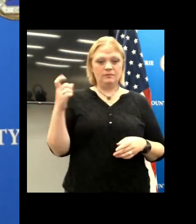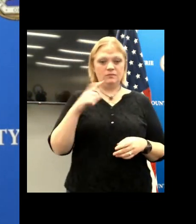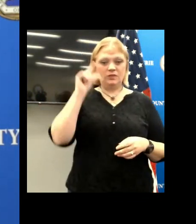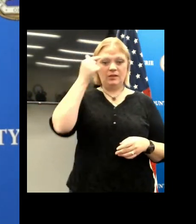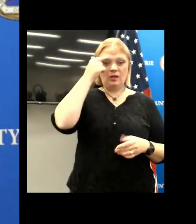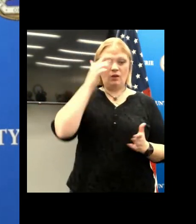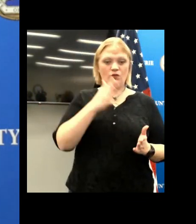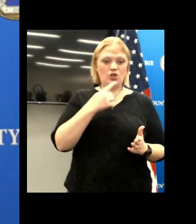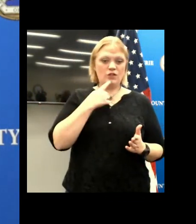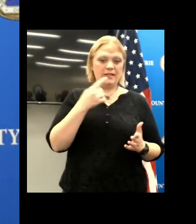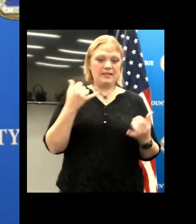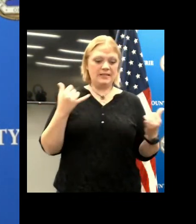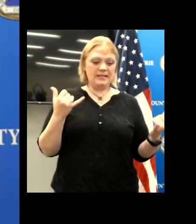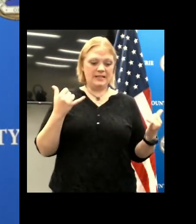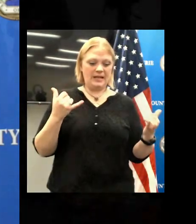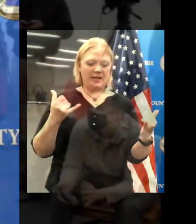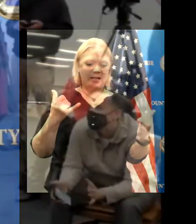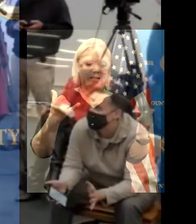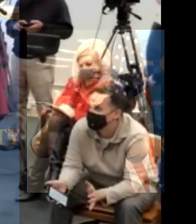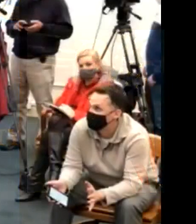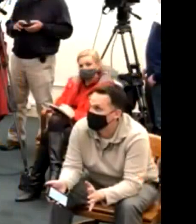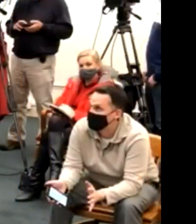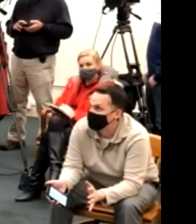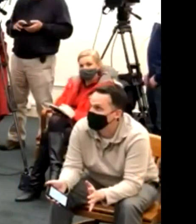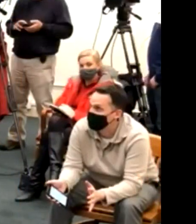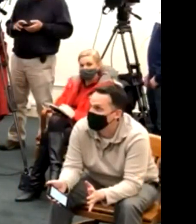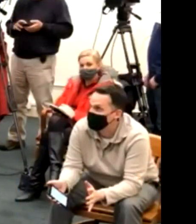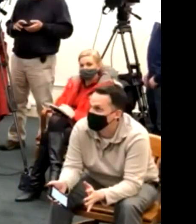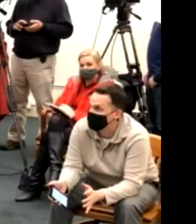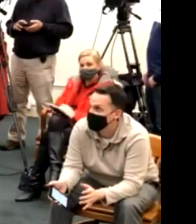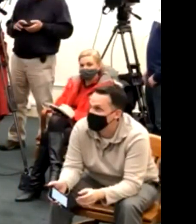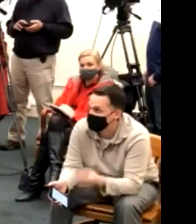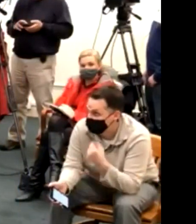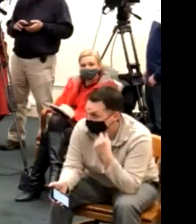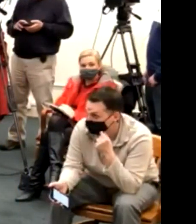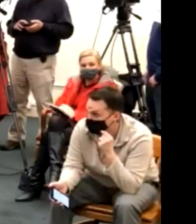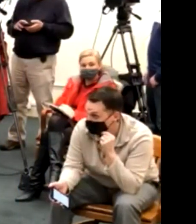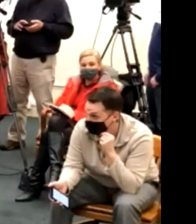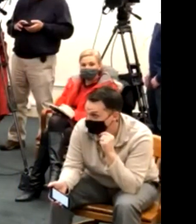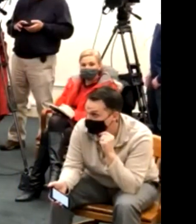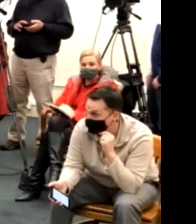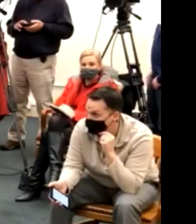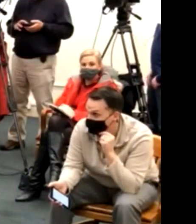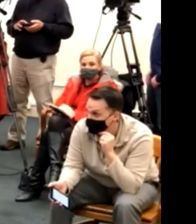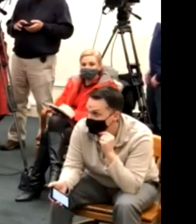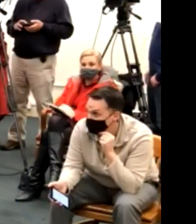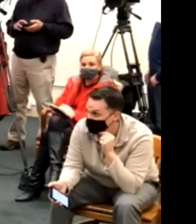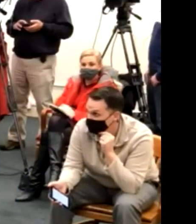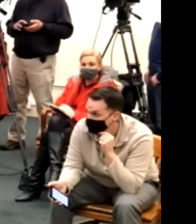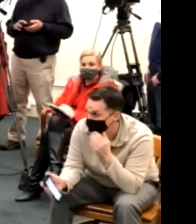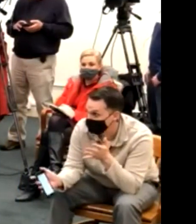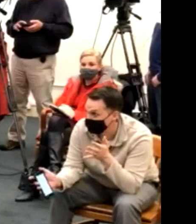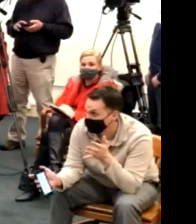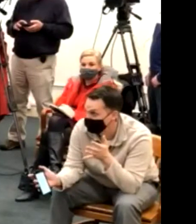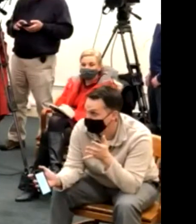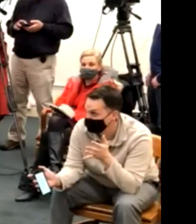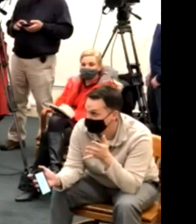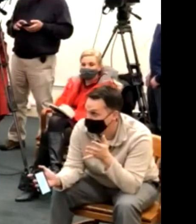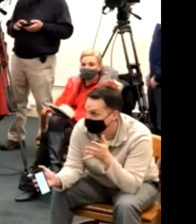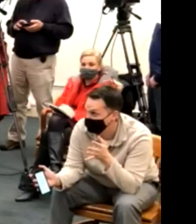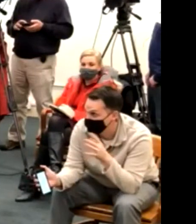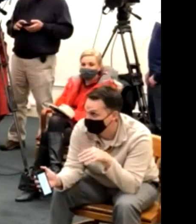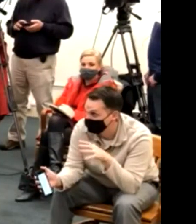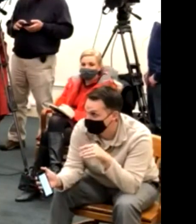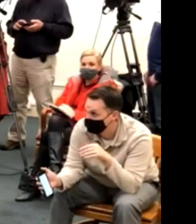today said that county governments have the power to mandate mask wearing in schools. Just seeing if you plan on